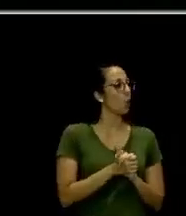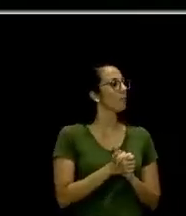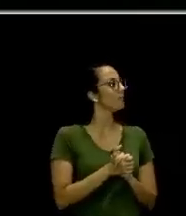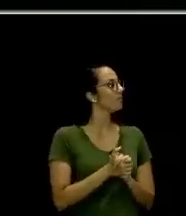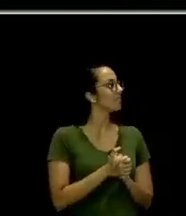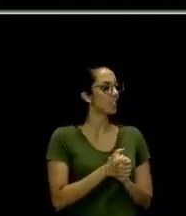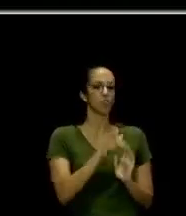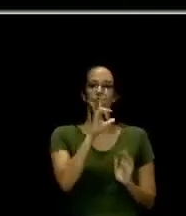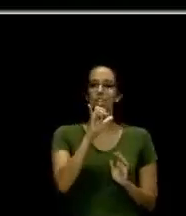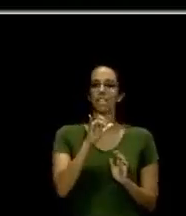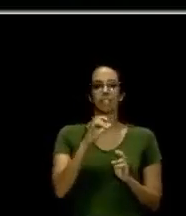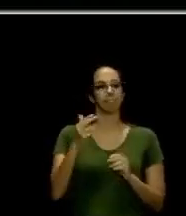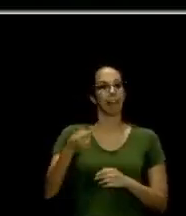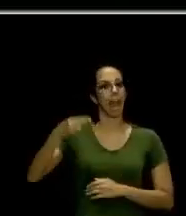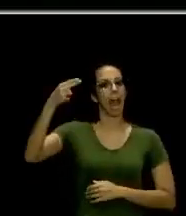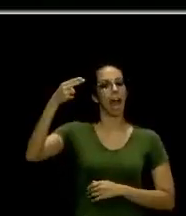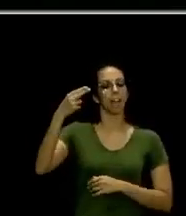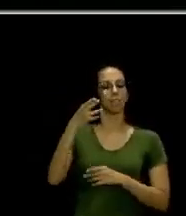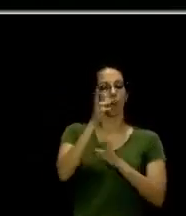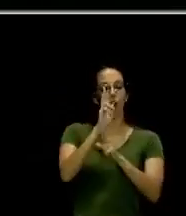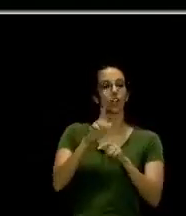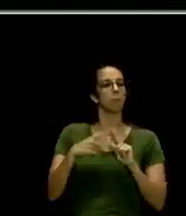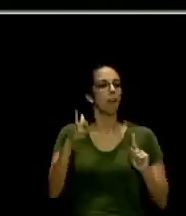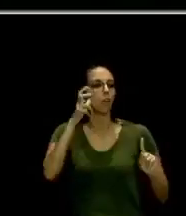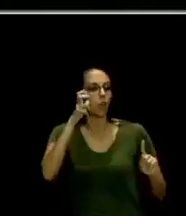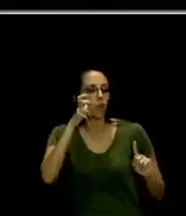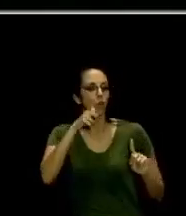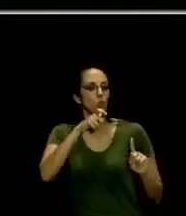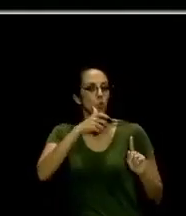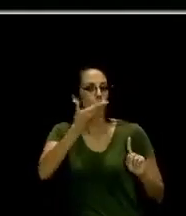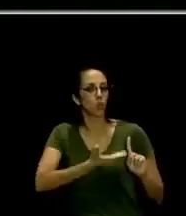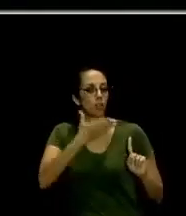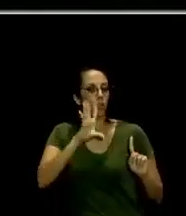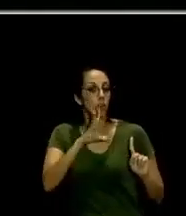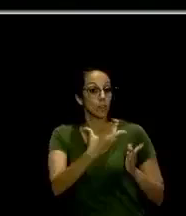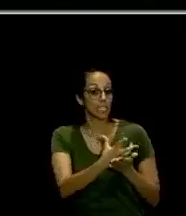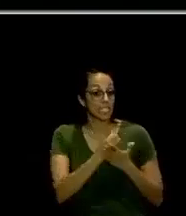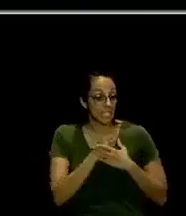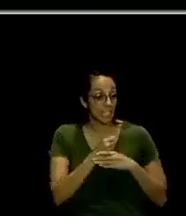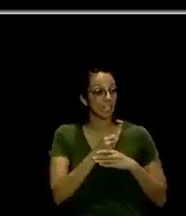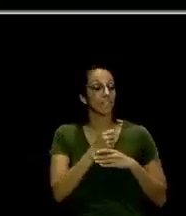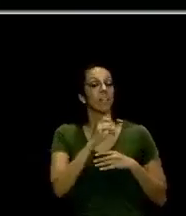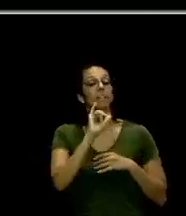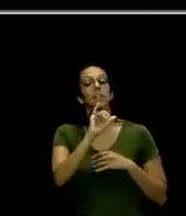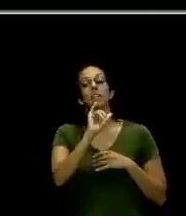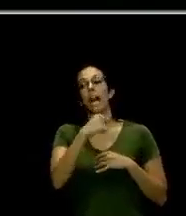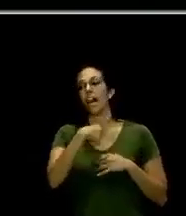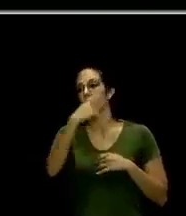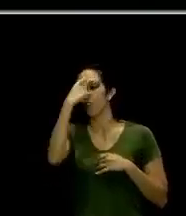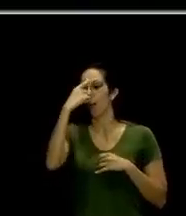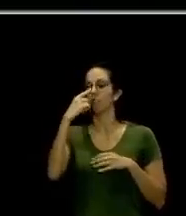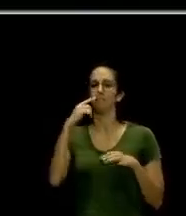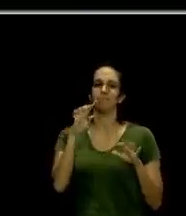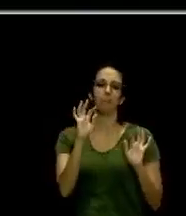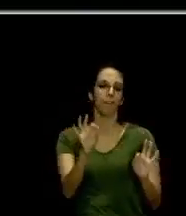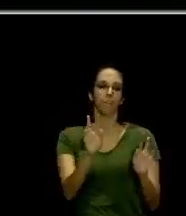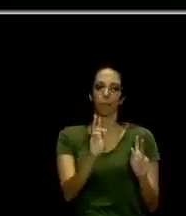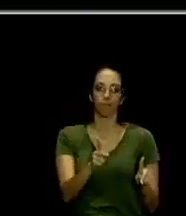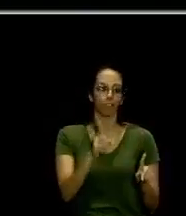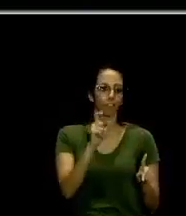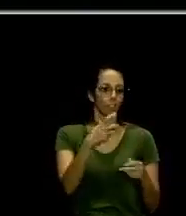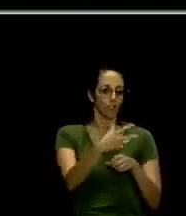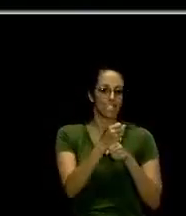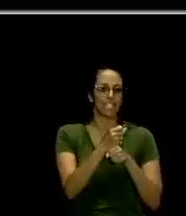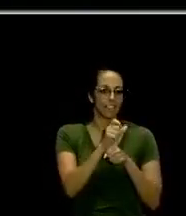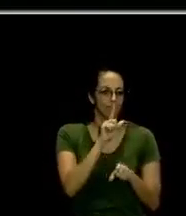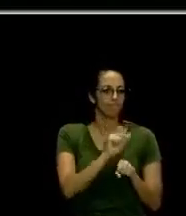was really a high honor. But when I heard who was going to be the recipient this year, I thought it was perfect. It was